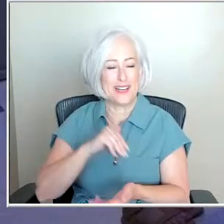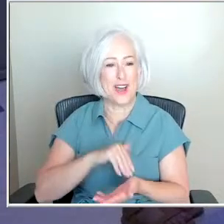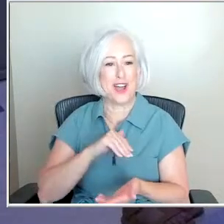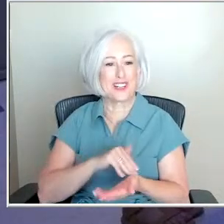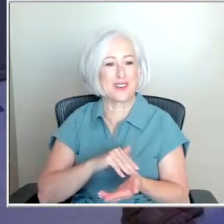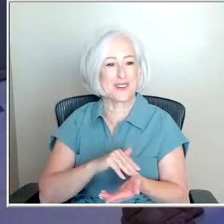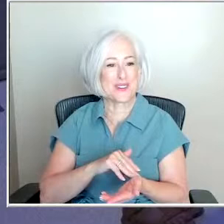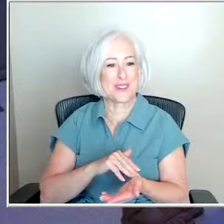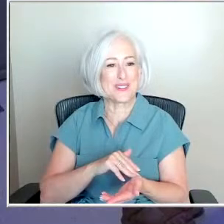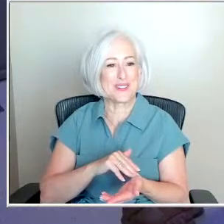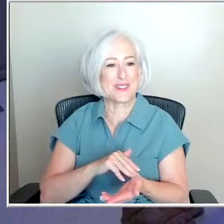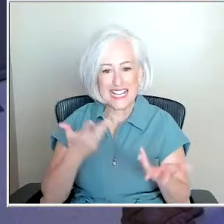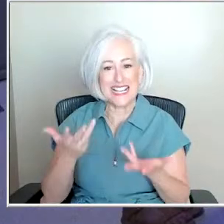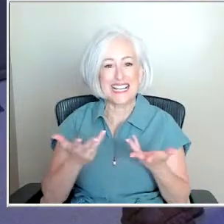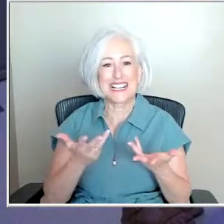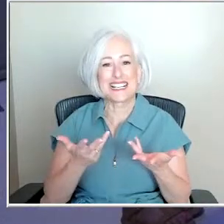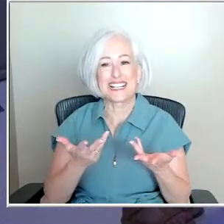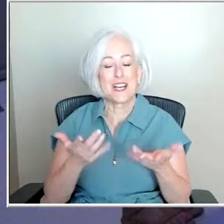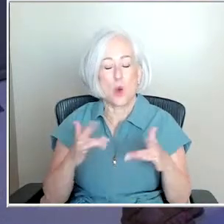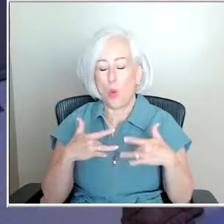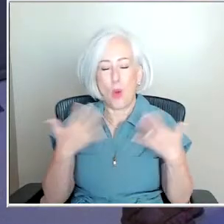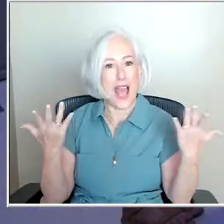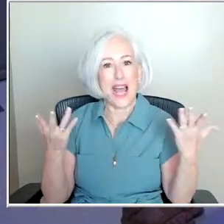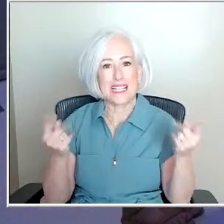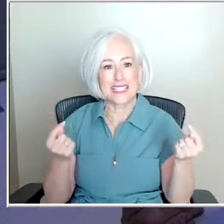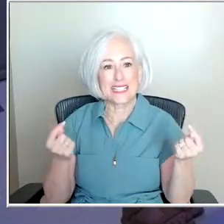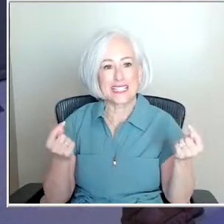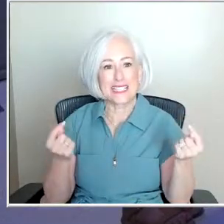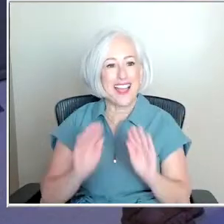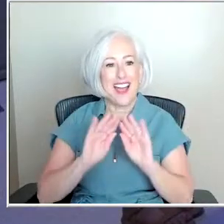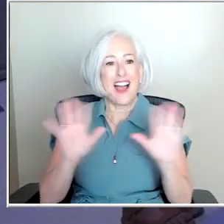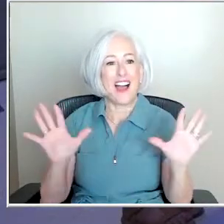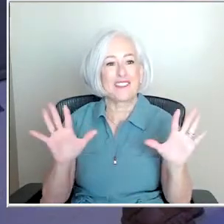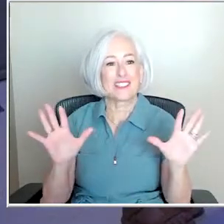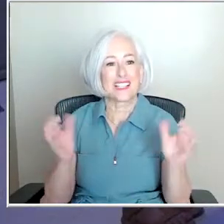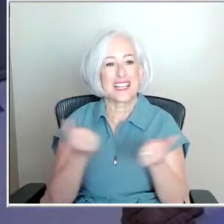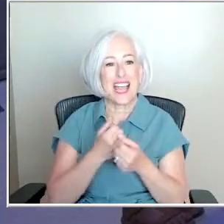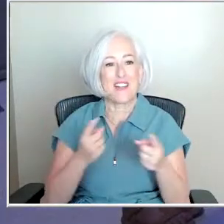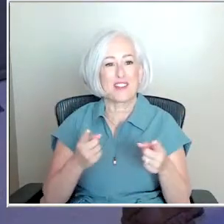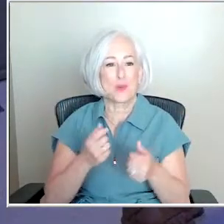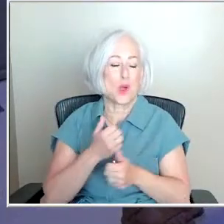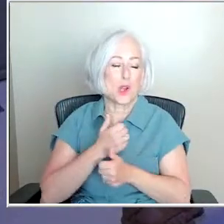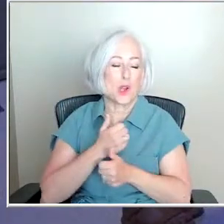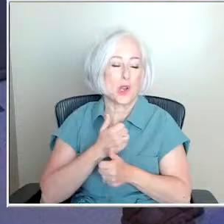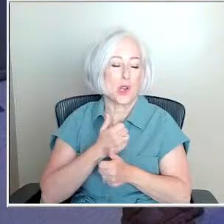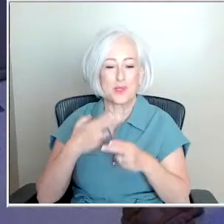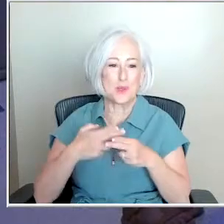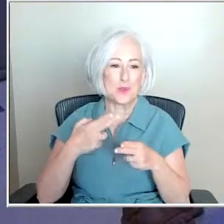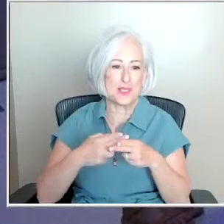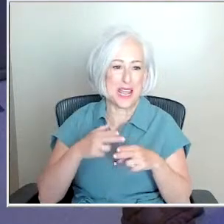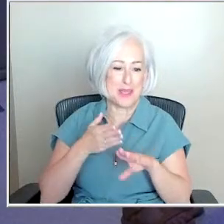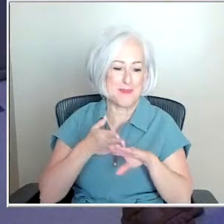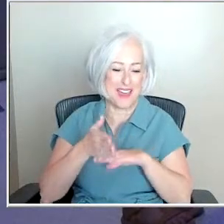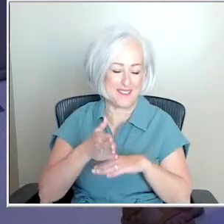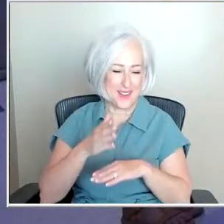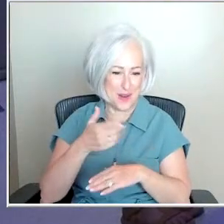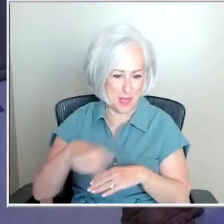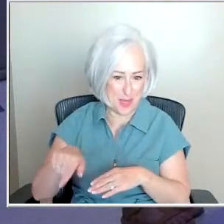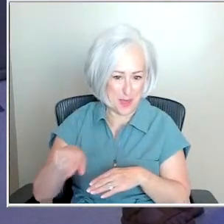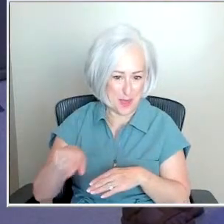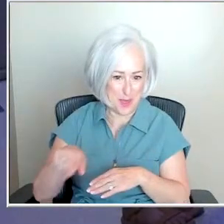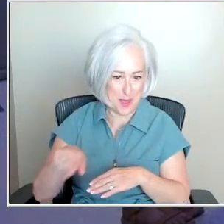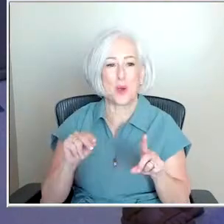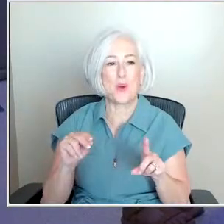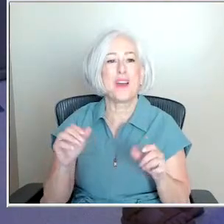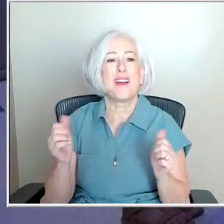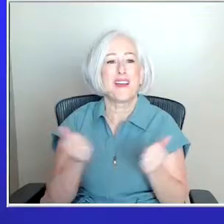go? And were they like, Right. what? I mean, obviously, everybody would love to have a family member or a baby named after them, but no, everybody really took